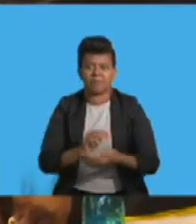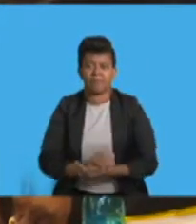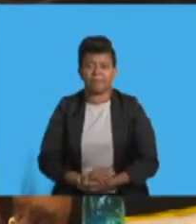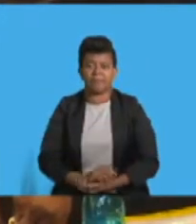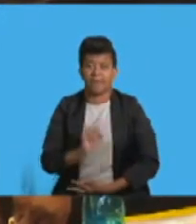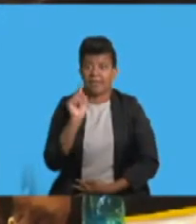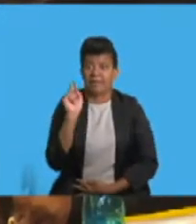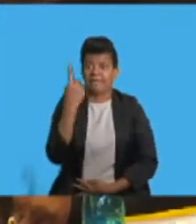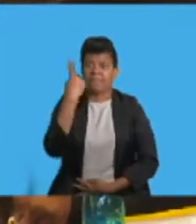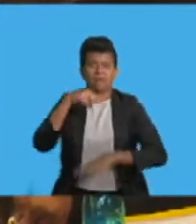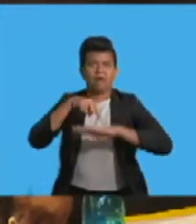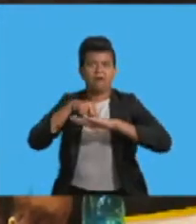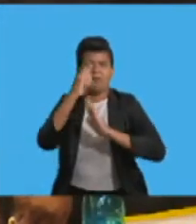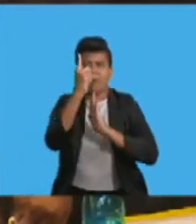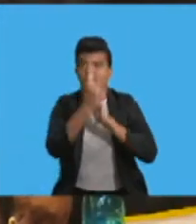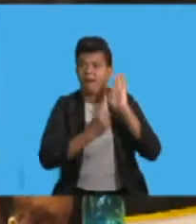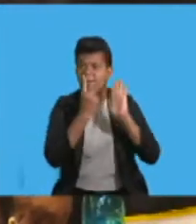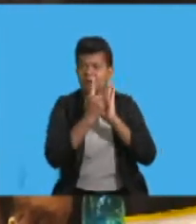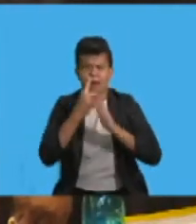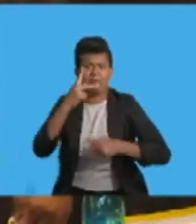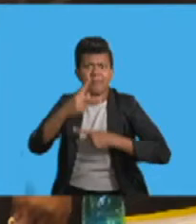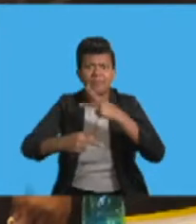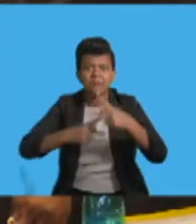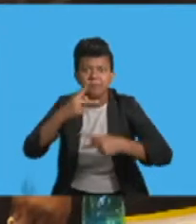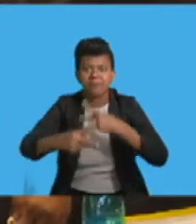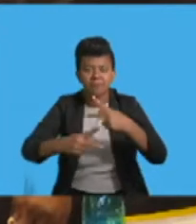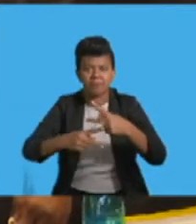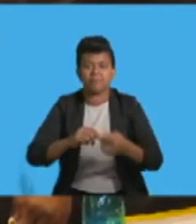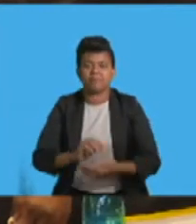hour procedure is that gives